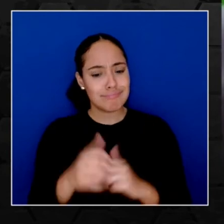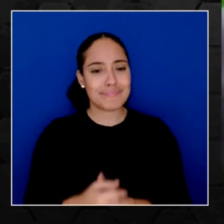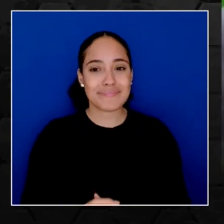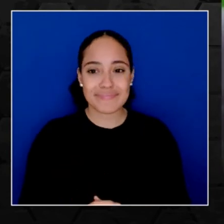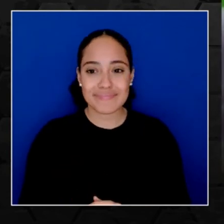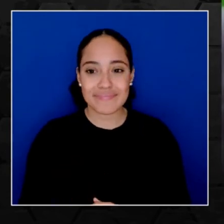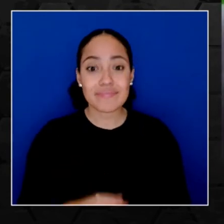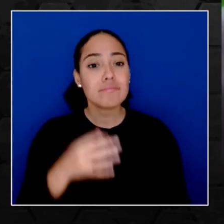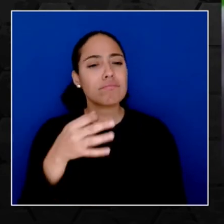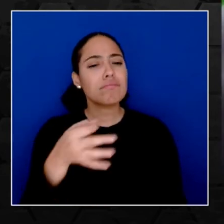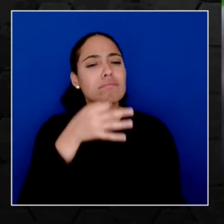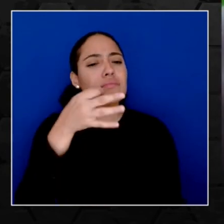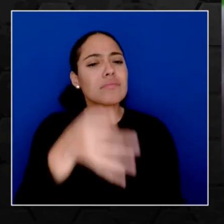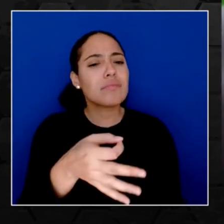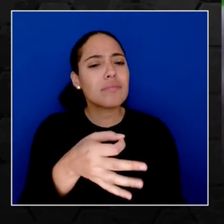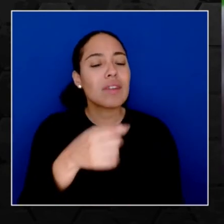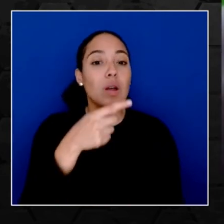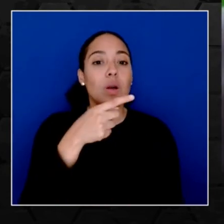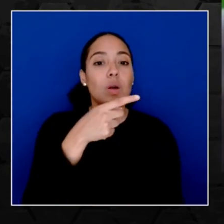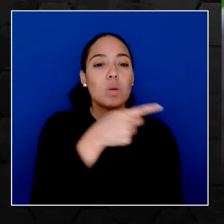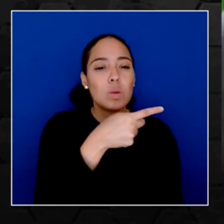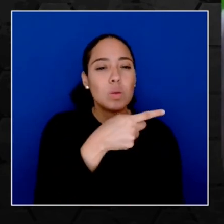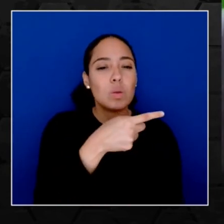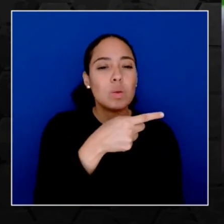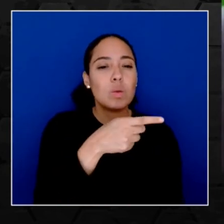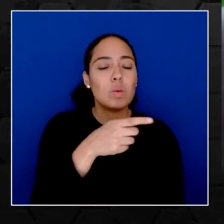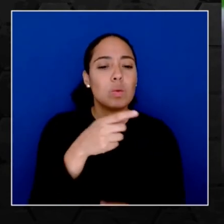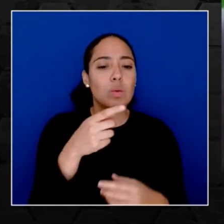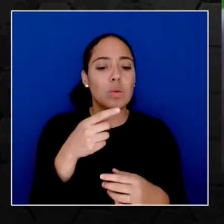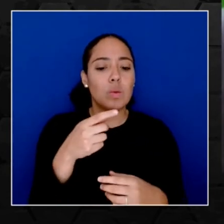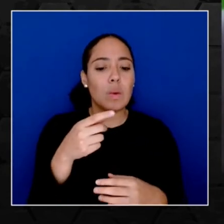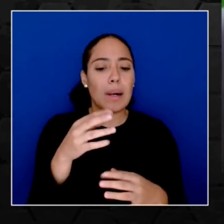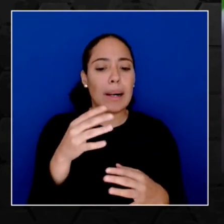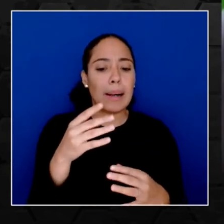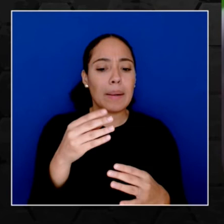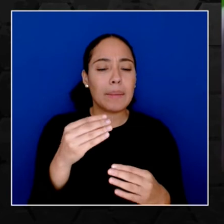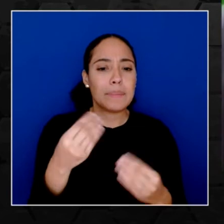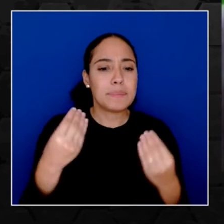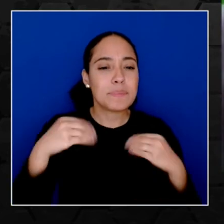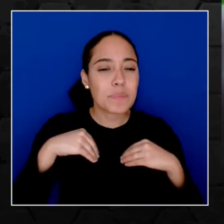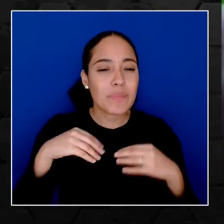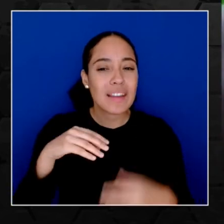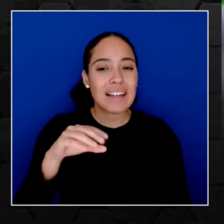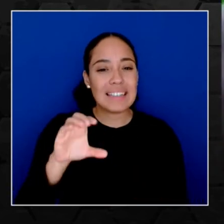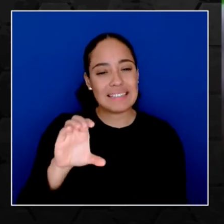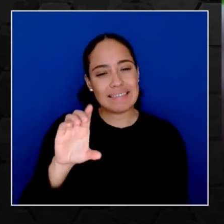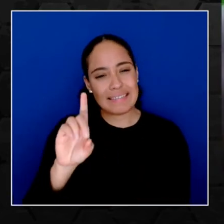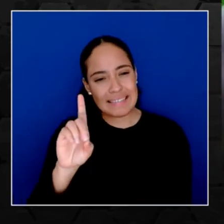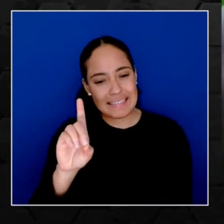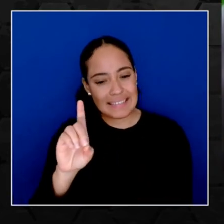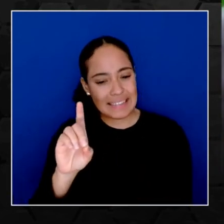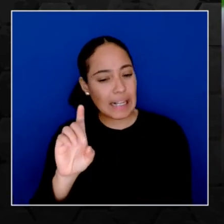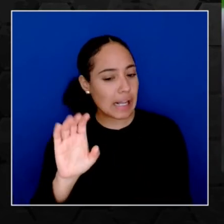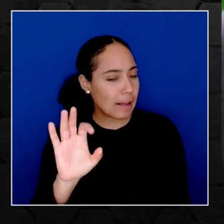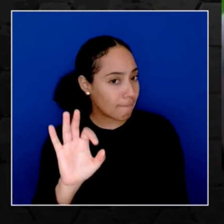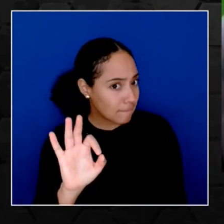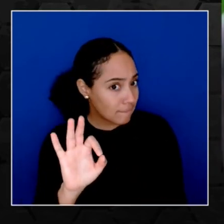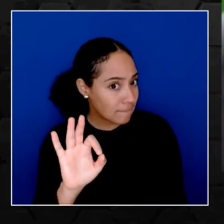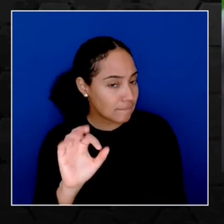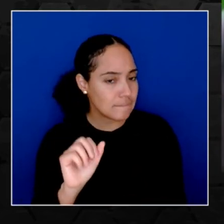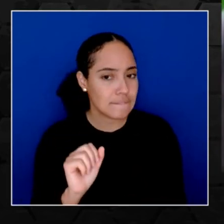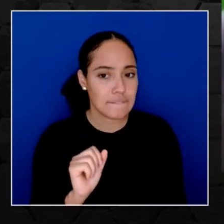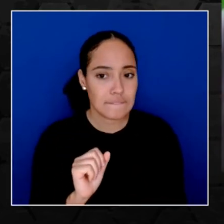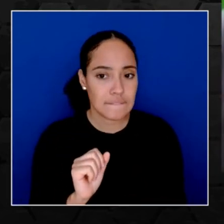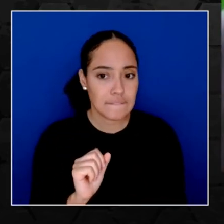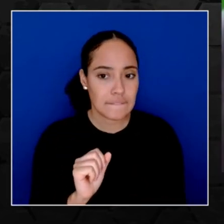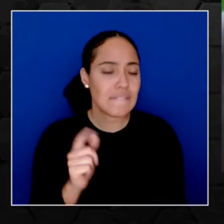I saw you using the CDNs right now. Yep. CDNs are very fast, but sometimes they would also give you a problem with the page loads. Are there any Yep.